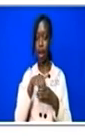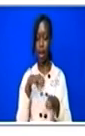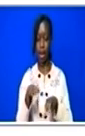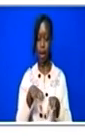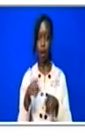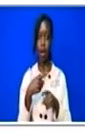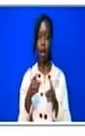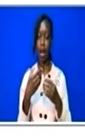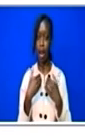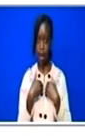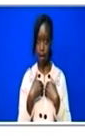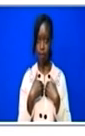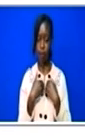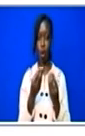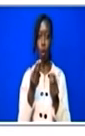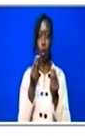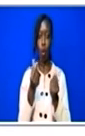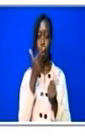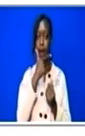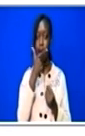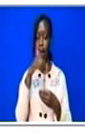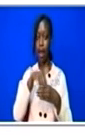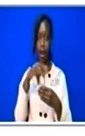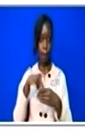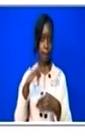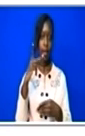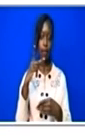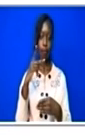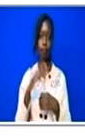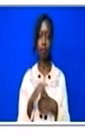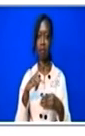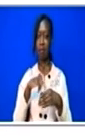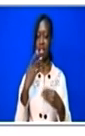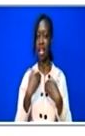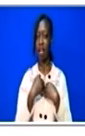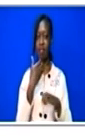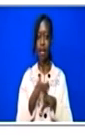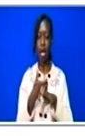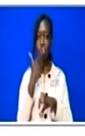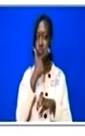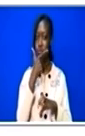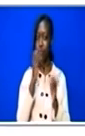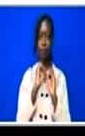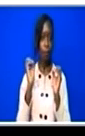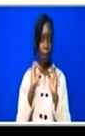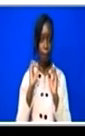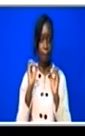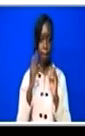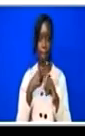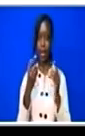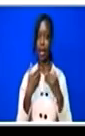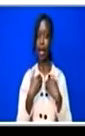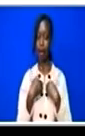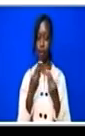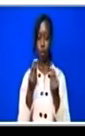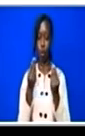in plants. So plants don't have fats. Plants don't have fats. They have oil. They have oils. Animals don't have oil.